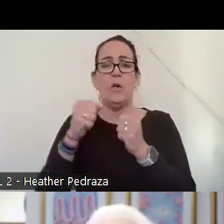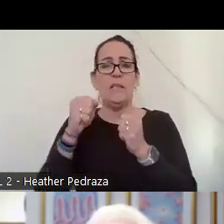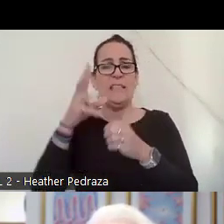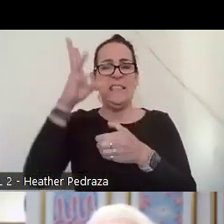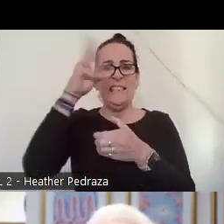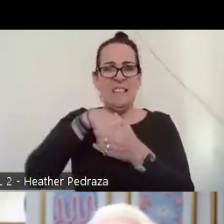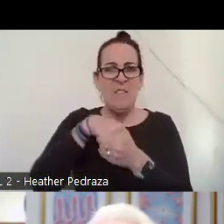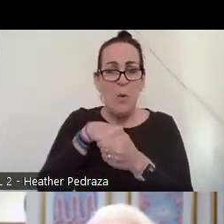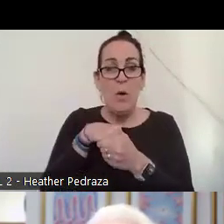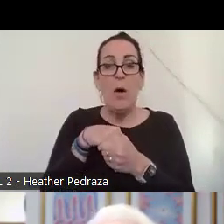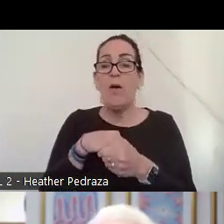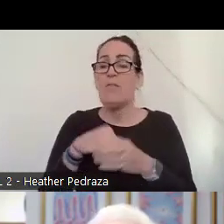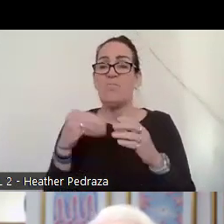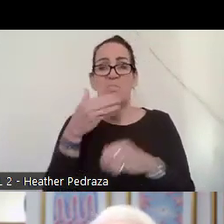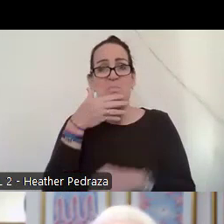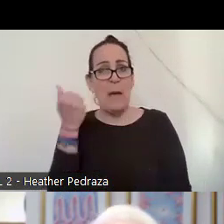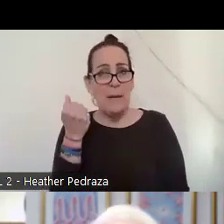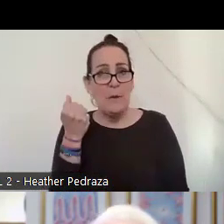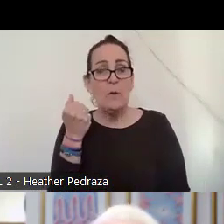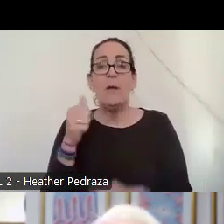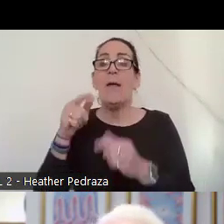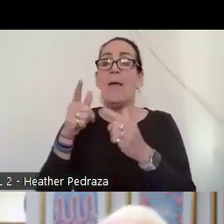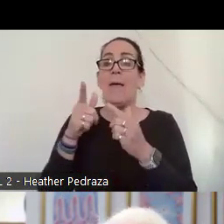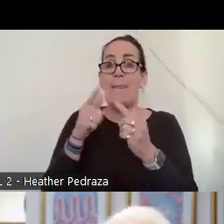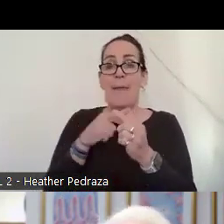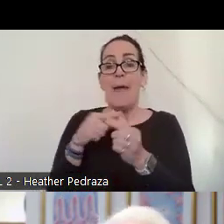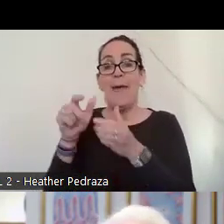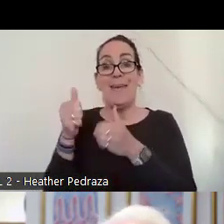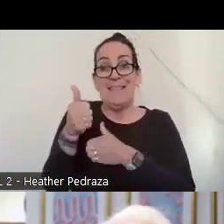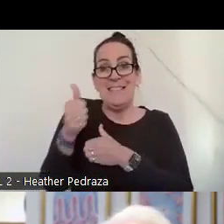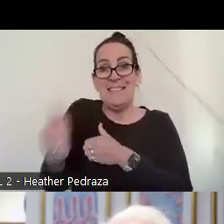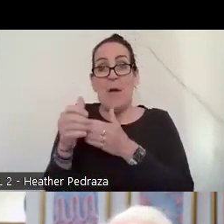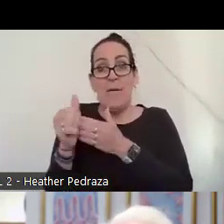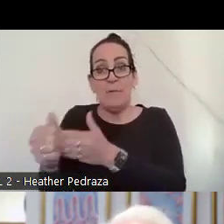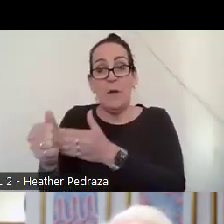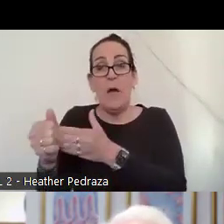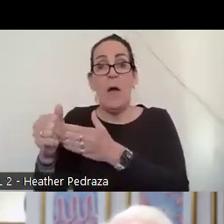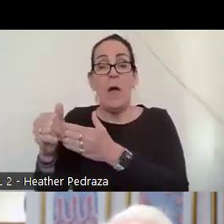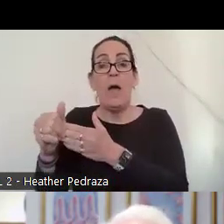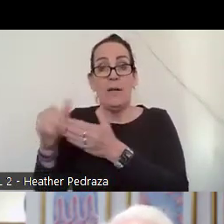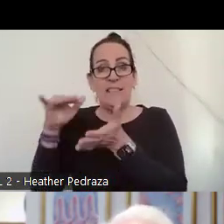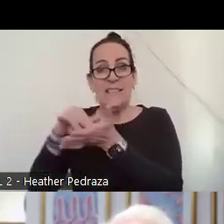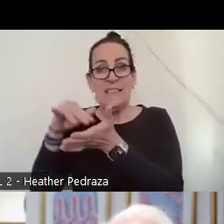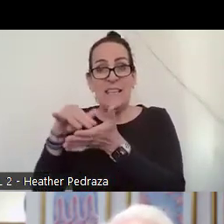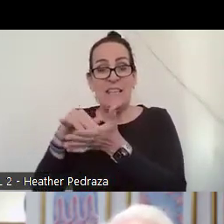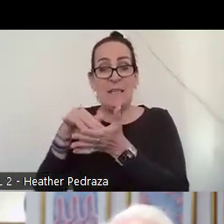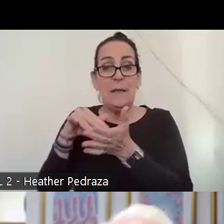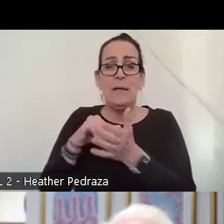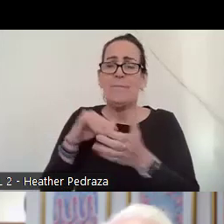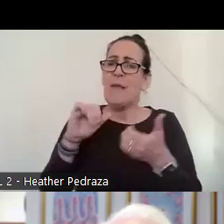than the self-guided. So I think it's a great question. How do I